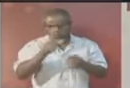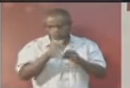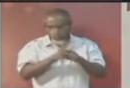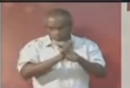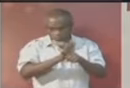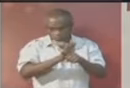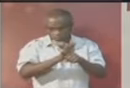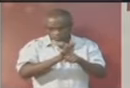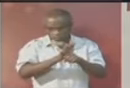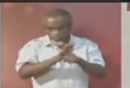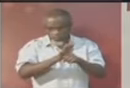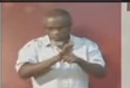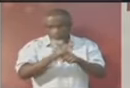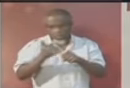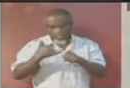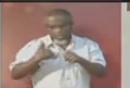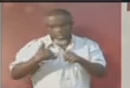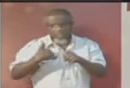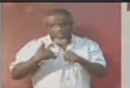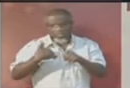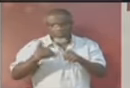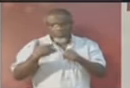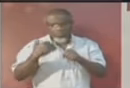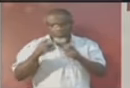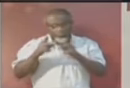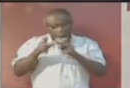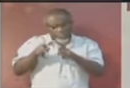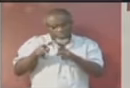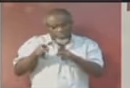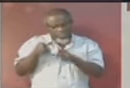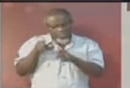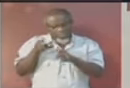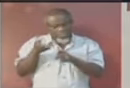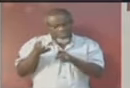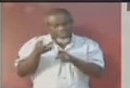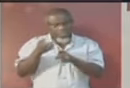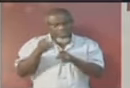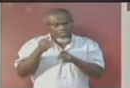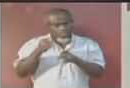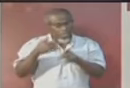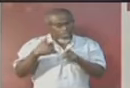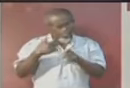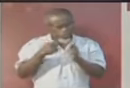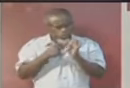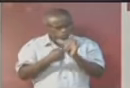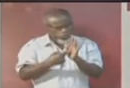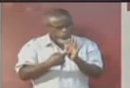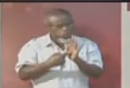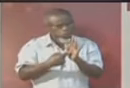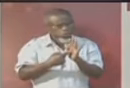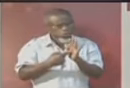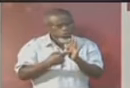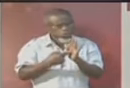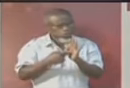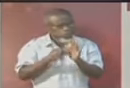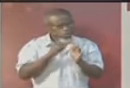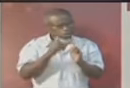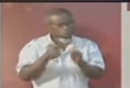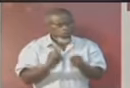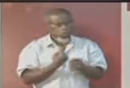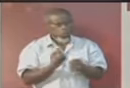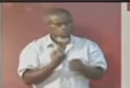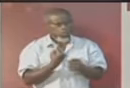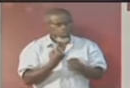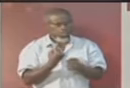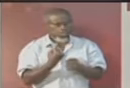clinic for long COVID patients, or patients having symptoms persisting beyond the normal 1 or 2 weeks after